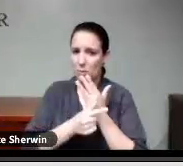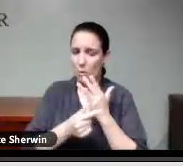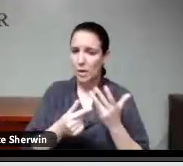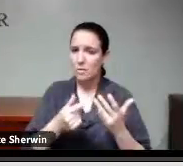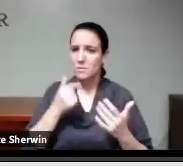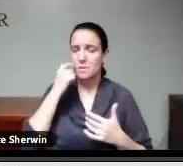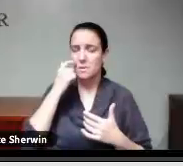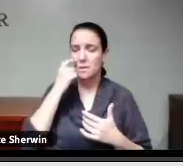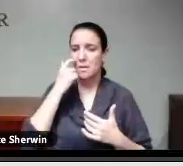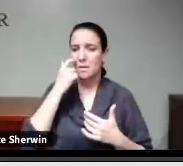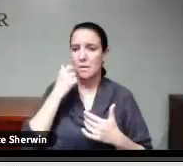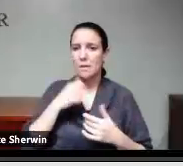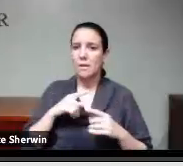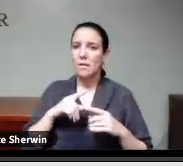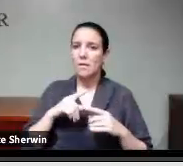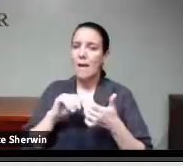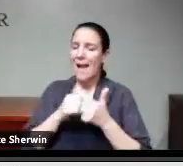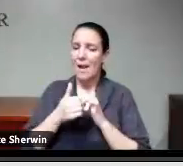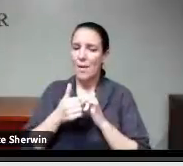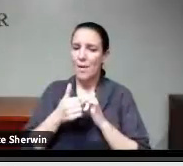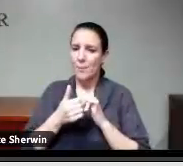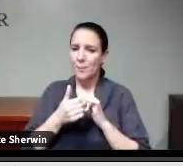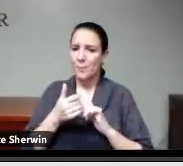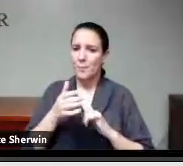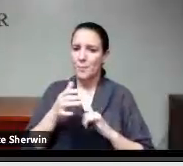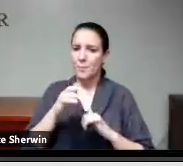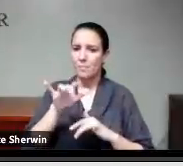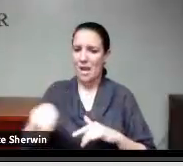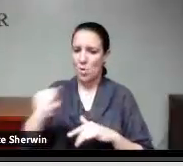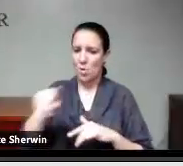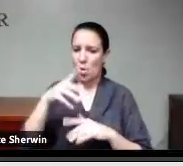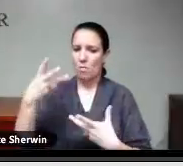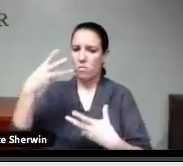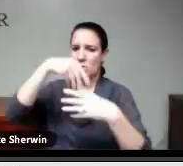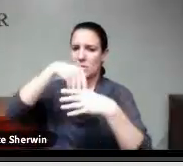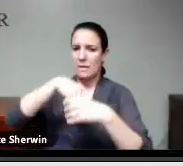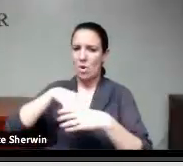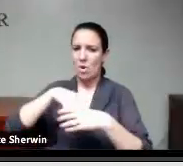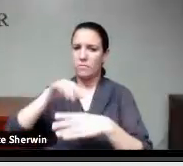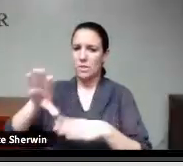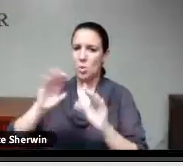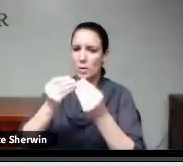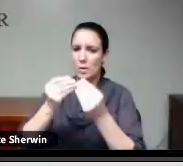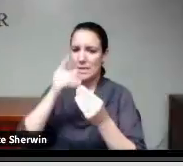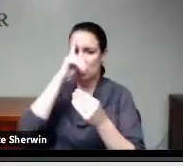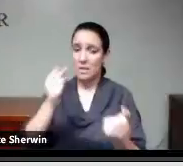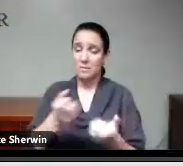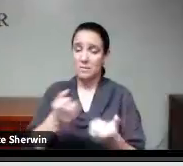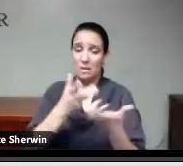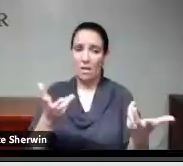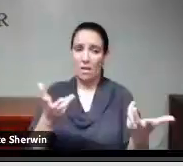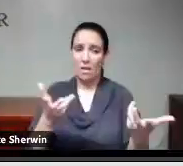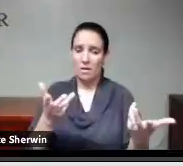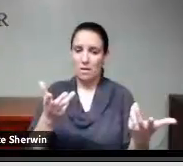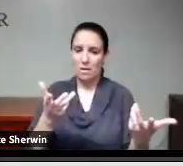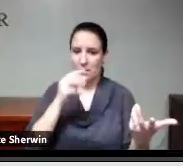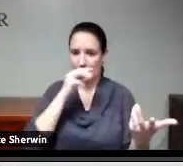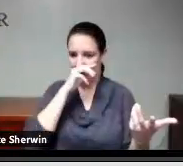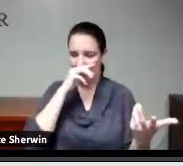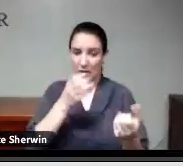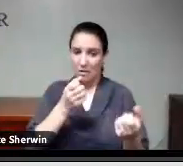that all of these things integrate across the organization? Because a lot of what's needed for any diversity